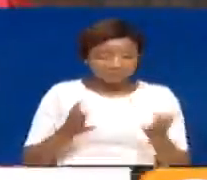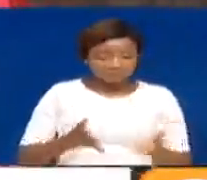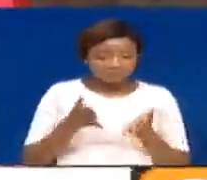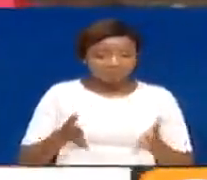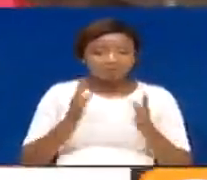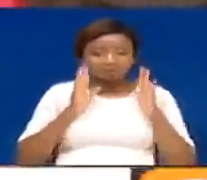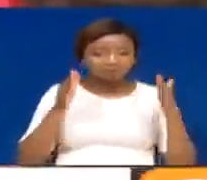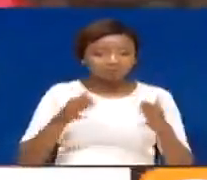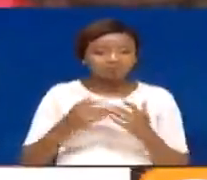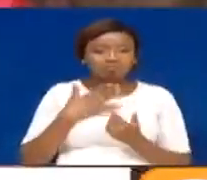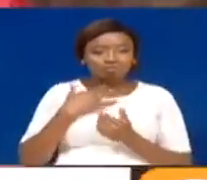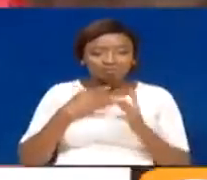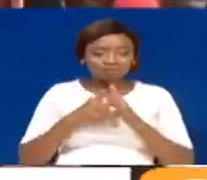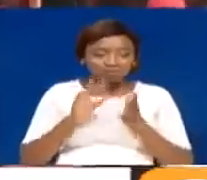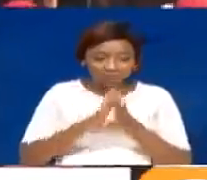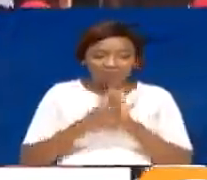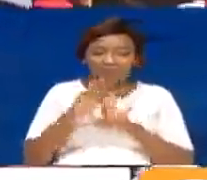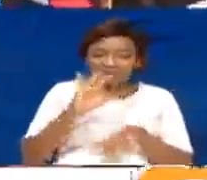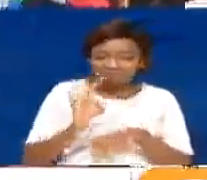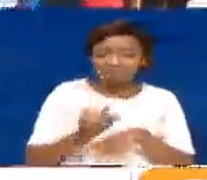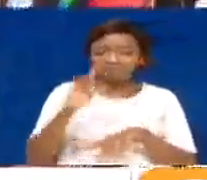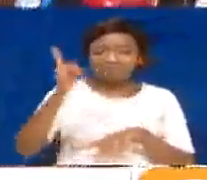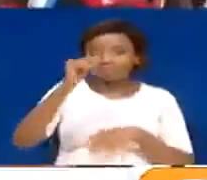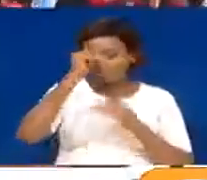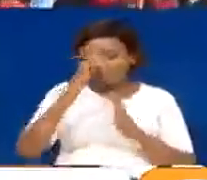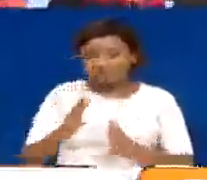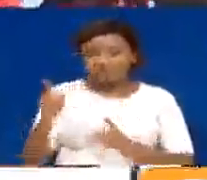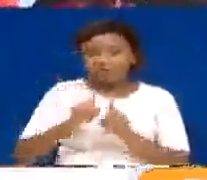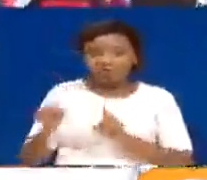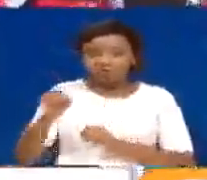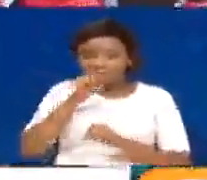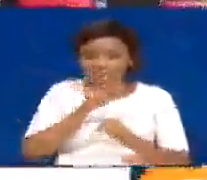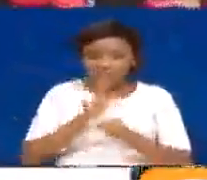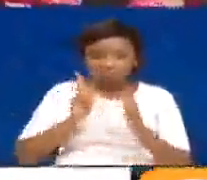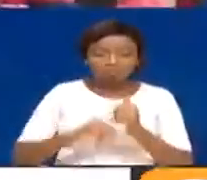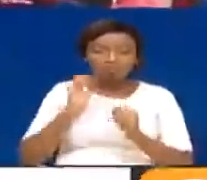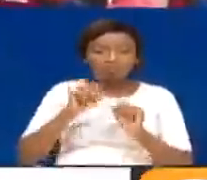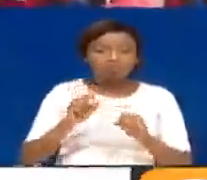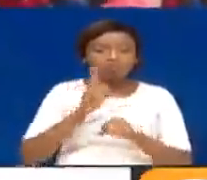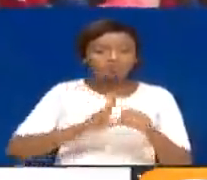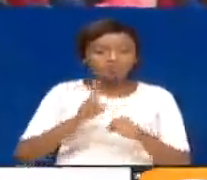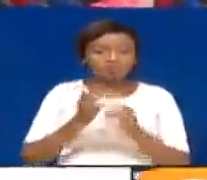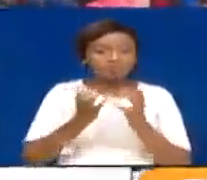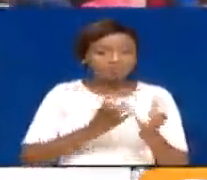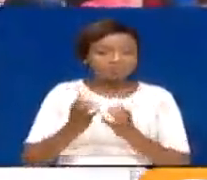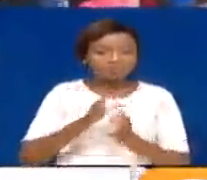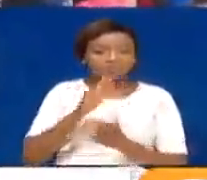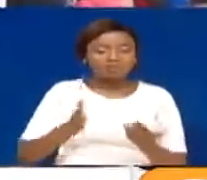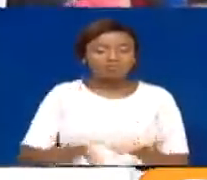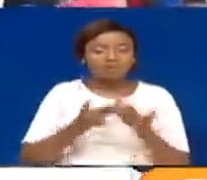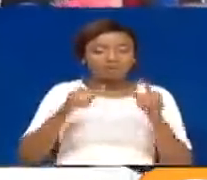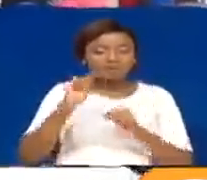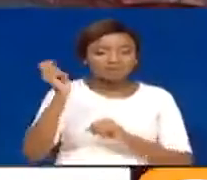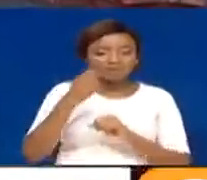in the race to become the third Nairobi governor. Ngatia promised to use his business acumen to transform the country's capital and address